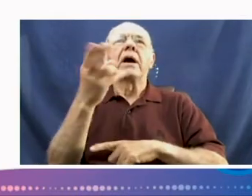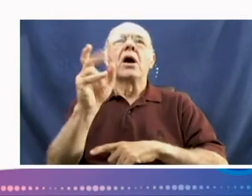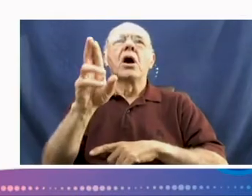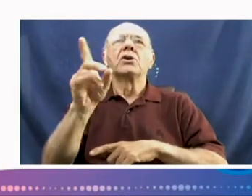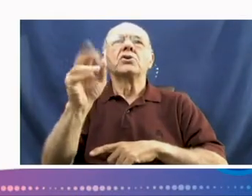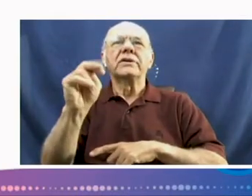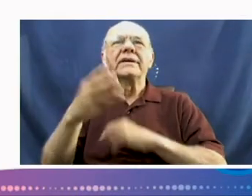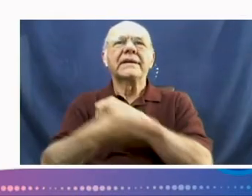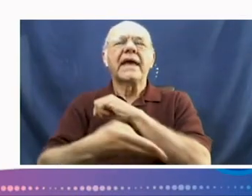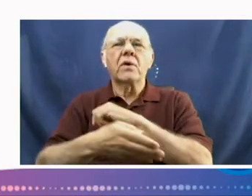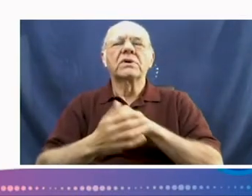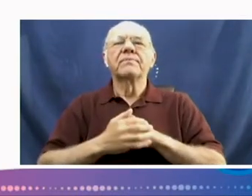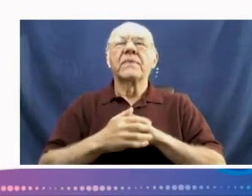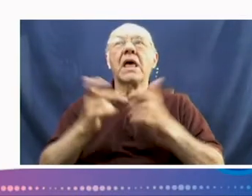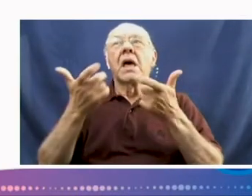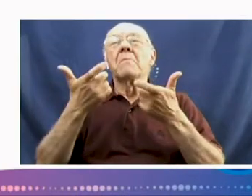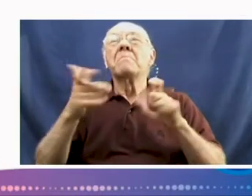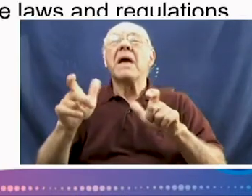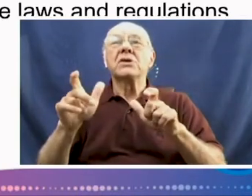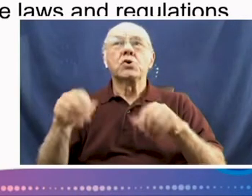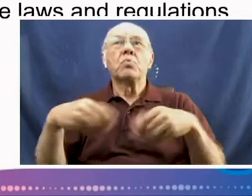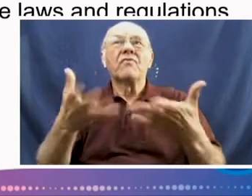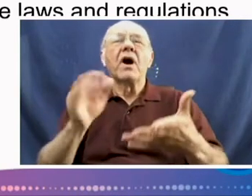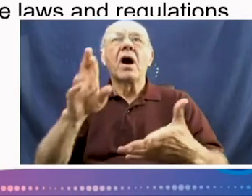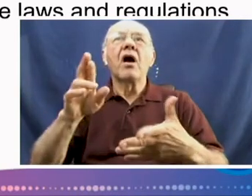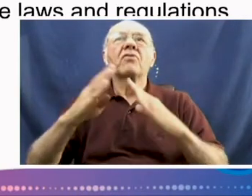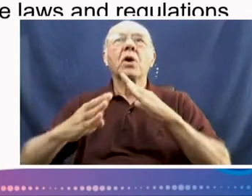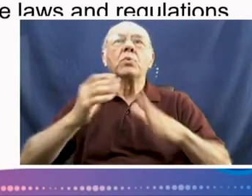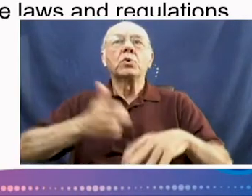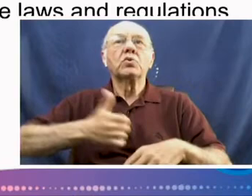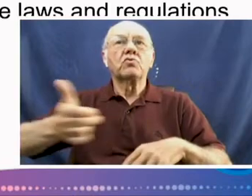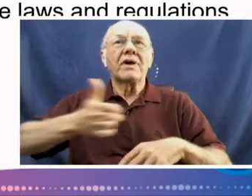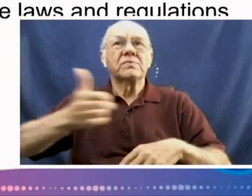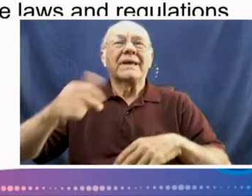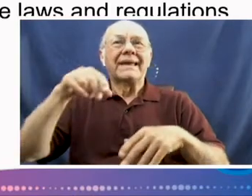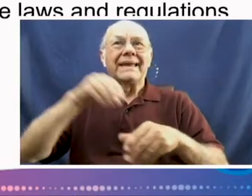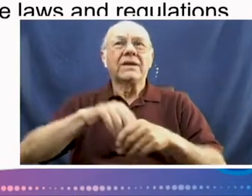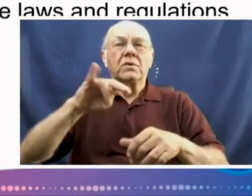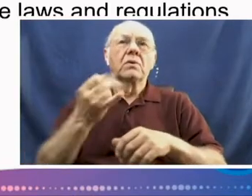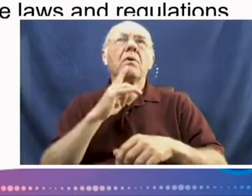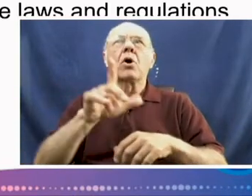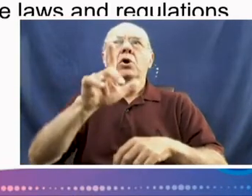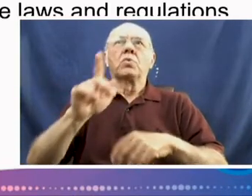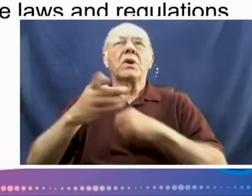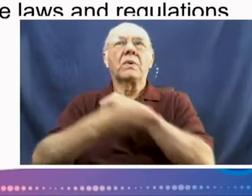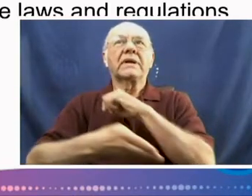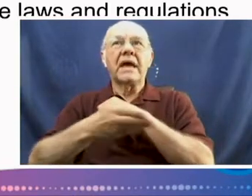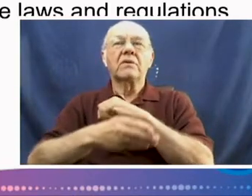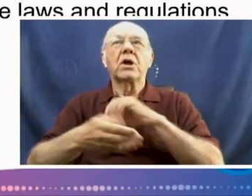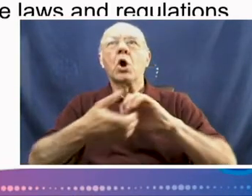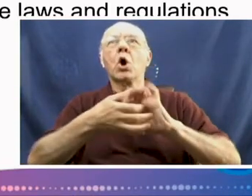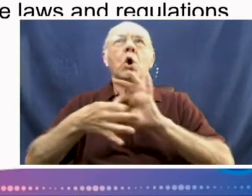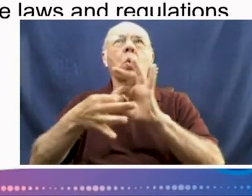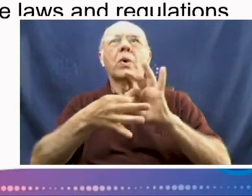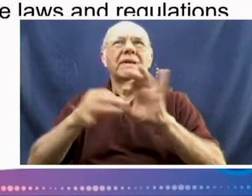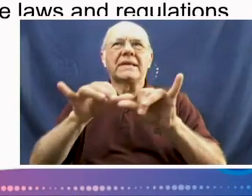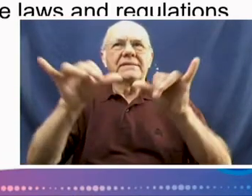The major providers of community transportation in New Jersey are the 21 county coordinated systems.